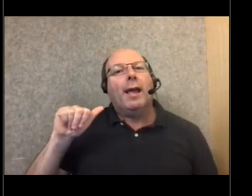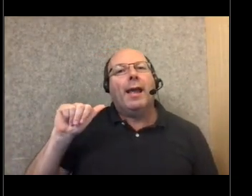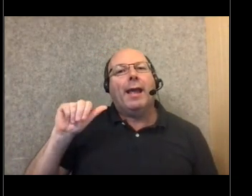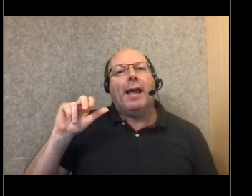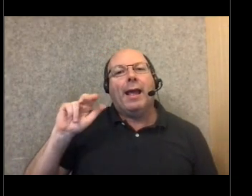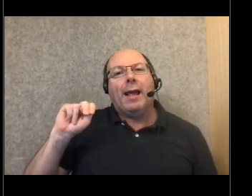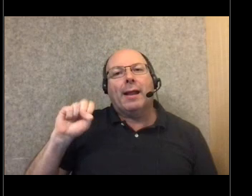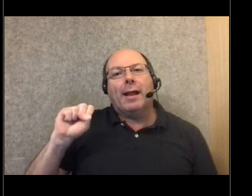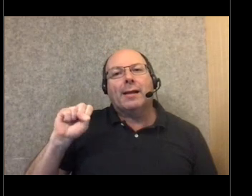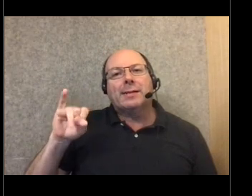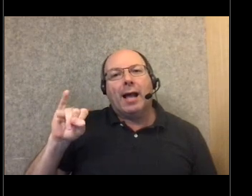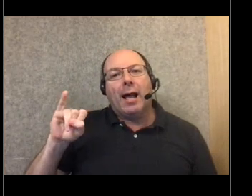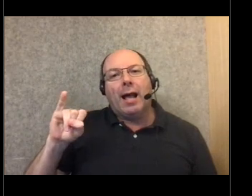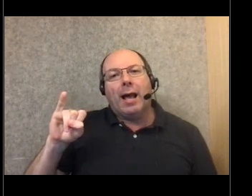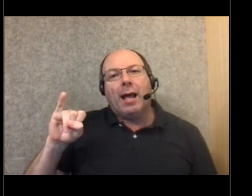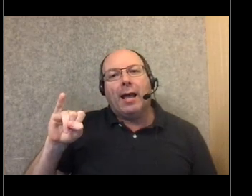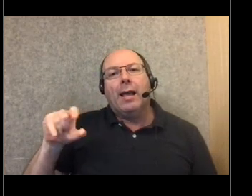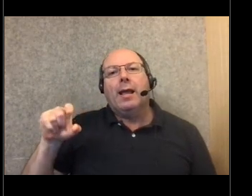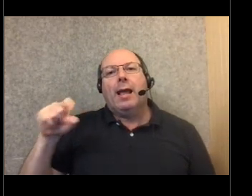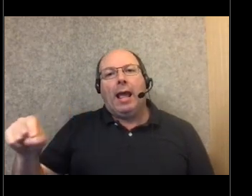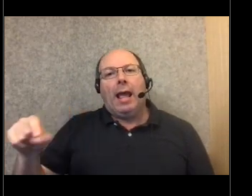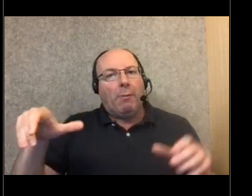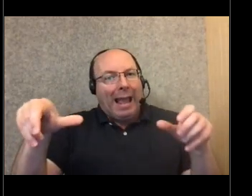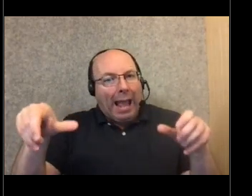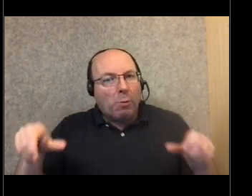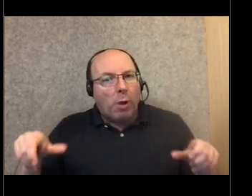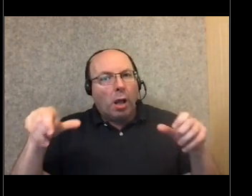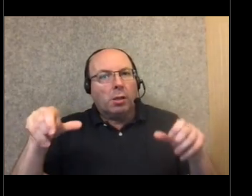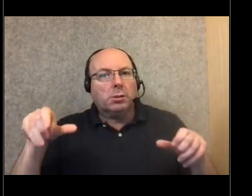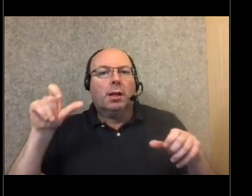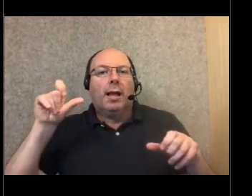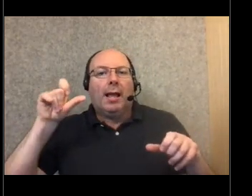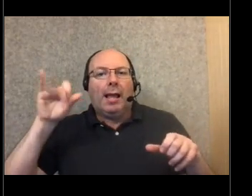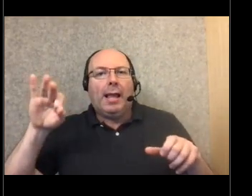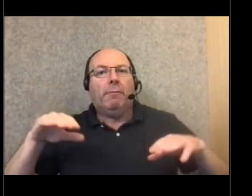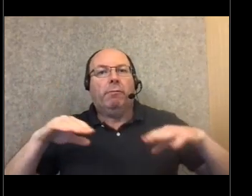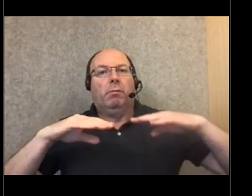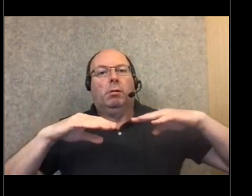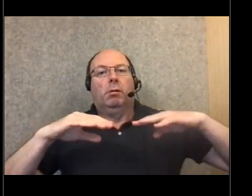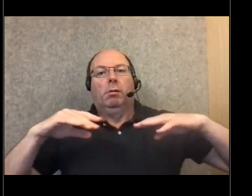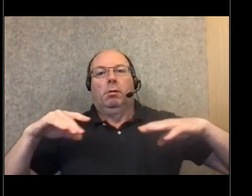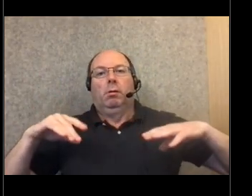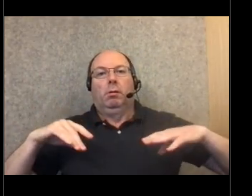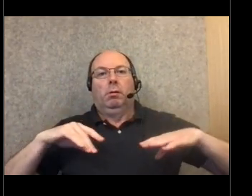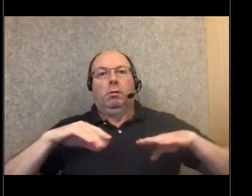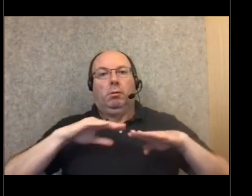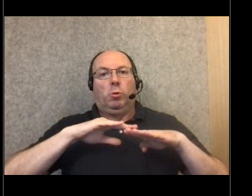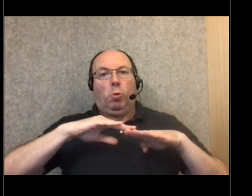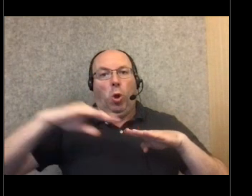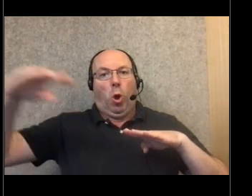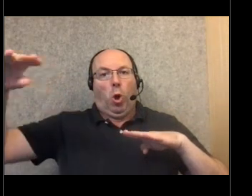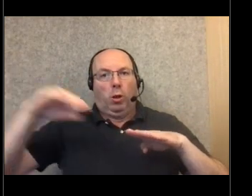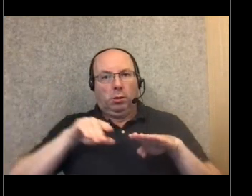ANSI, must be provided when the running slope of the walk is